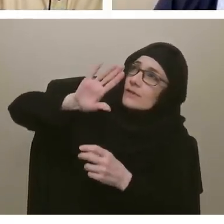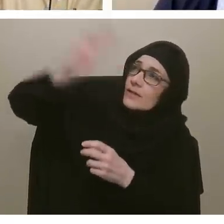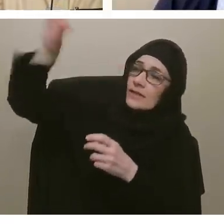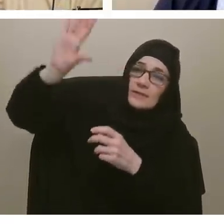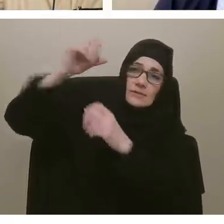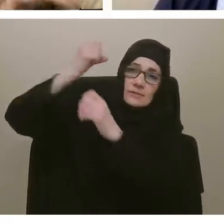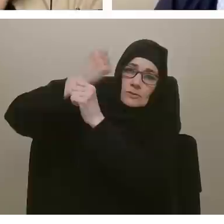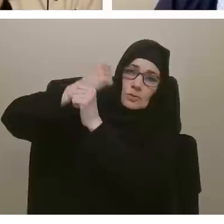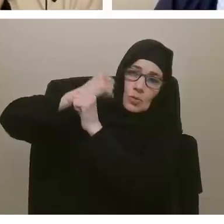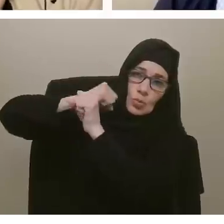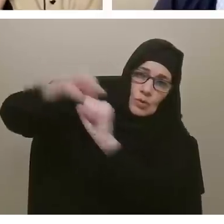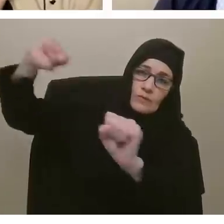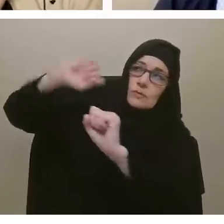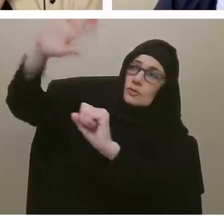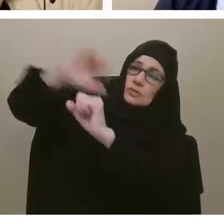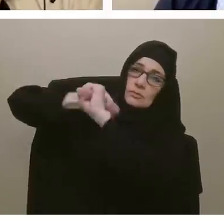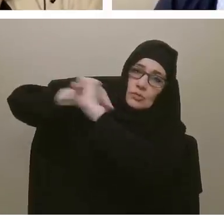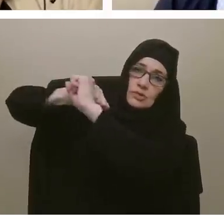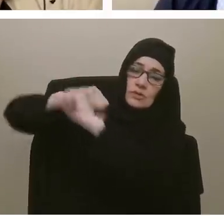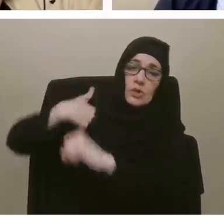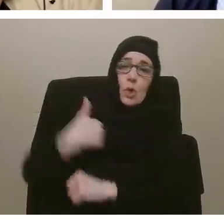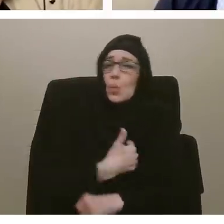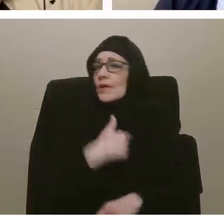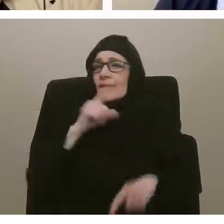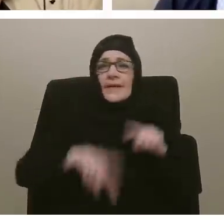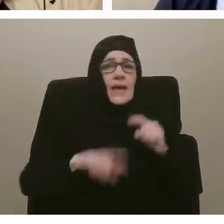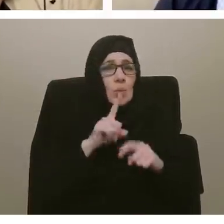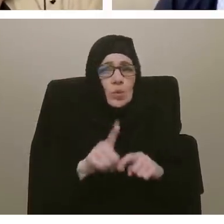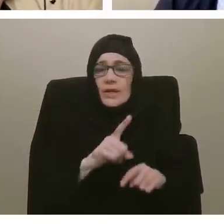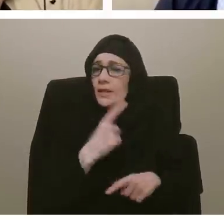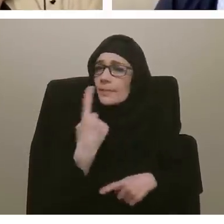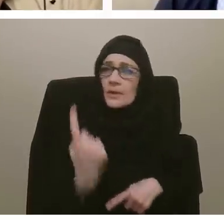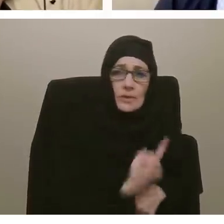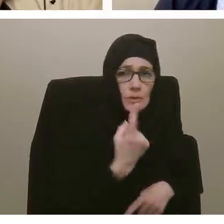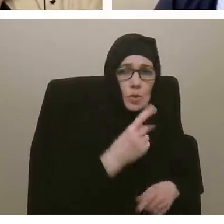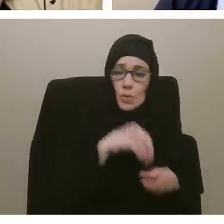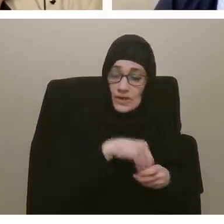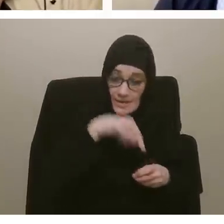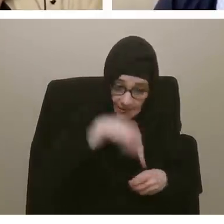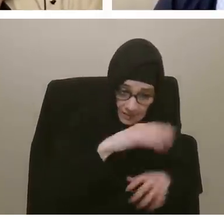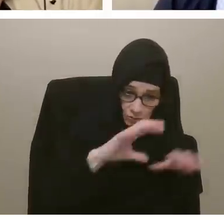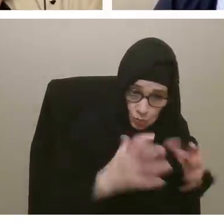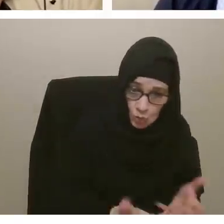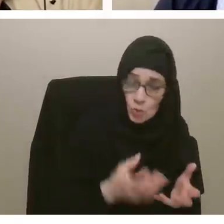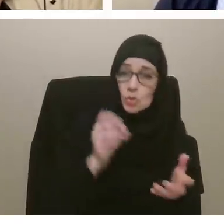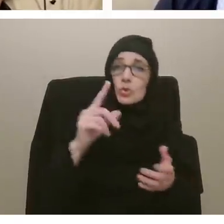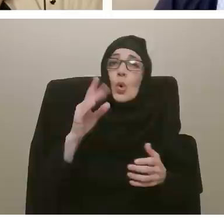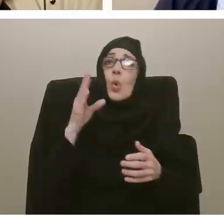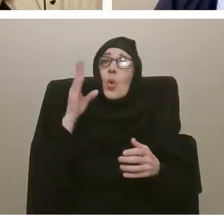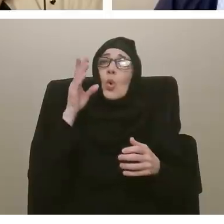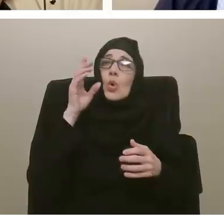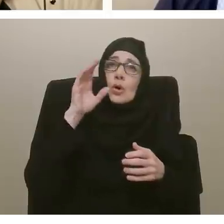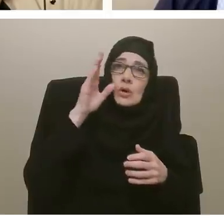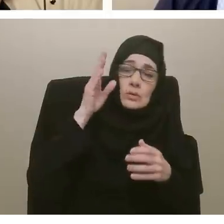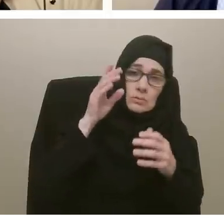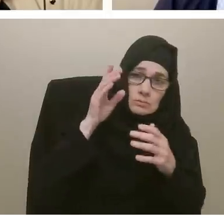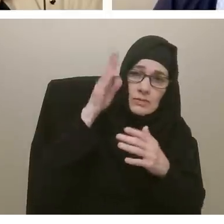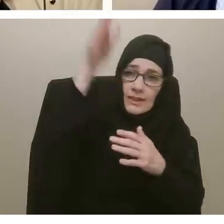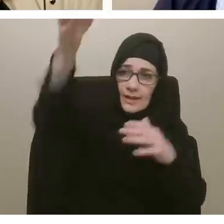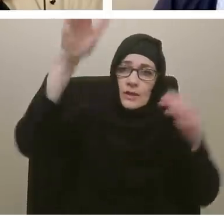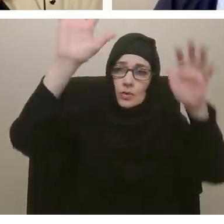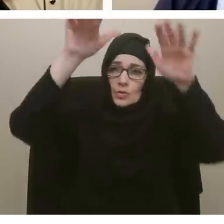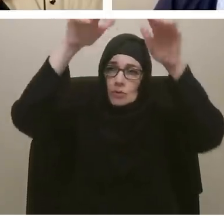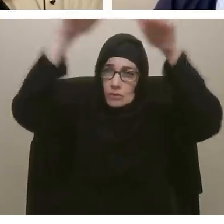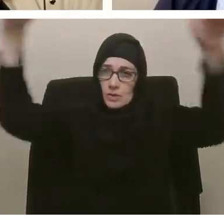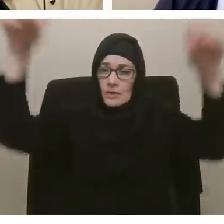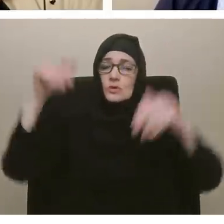be alone in this world, and we can never be alone in the afterlife. We always need his refuge. We need his comfort.